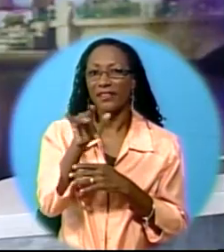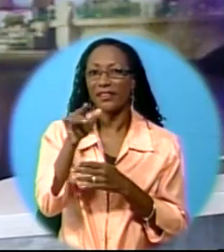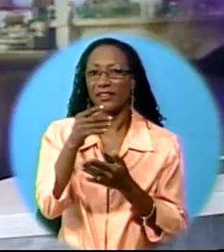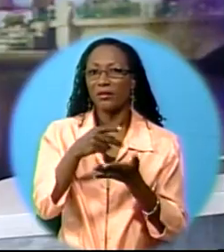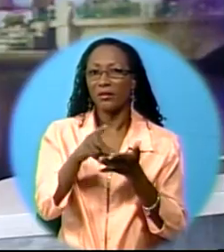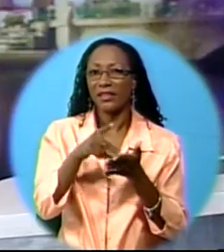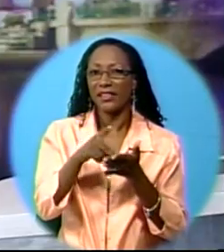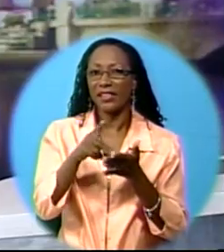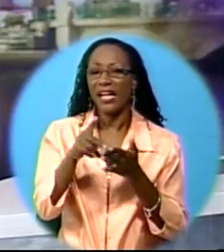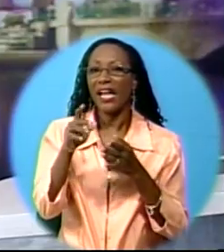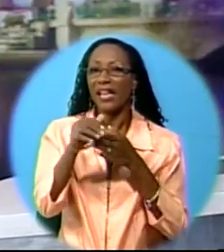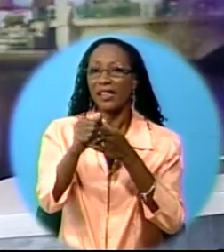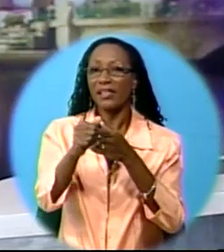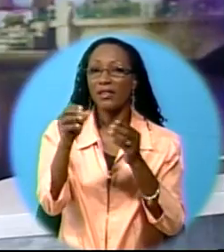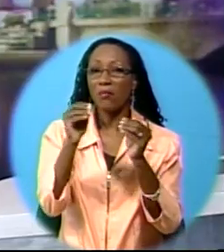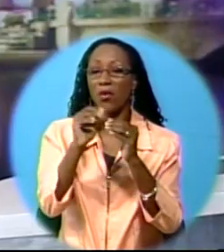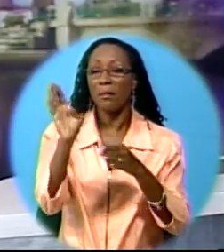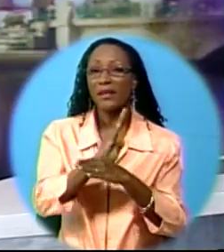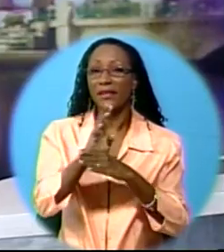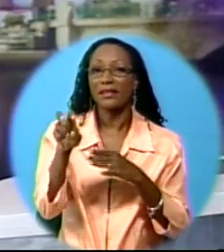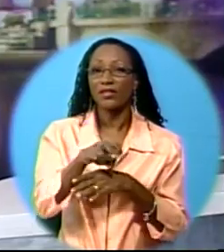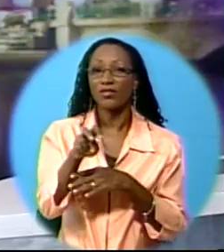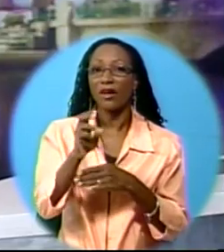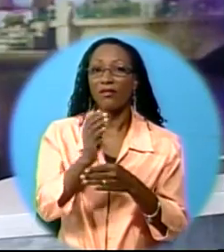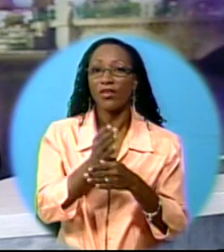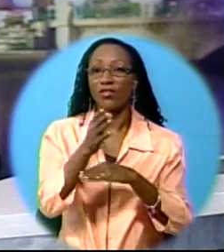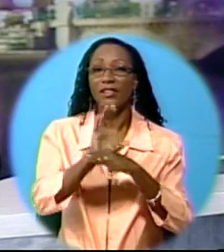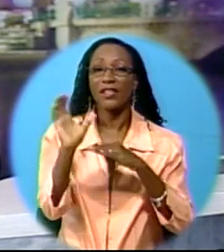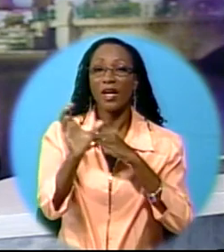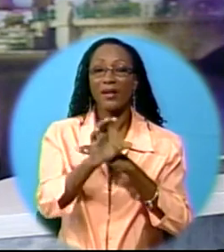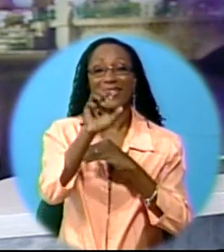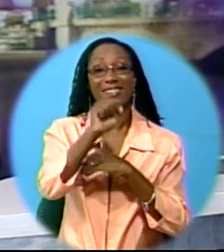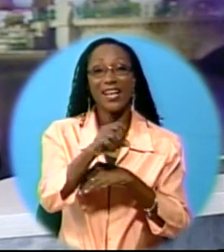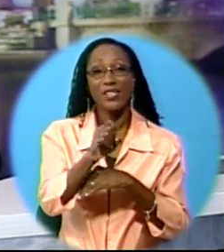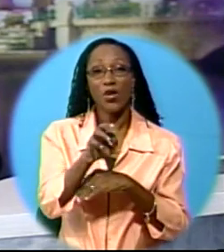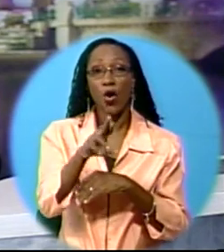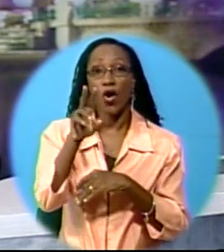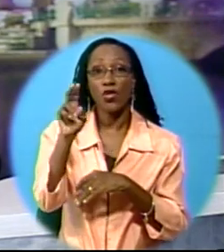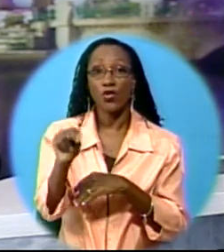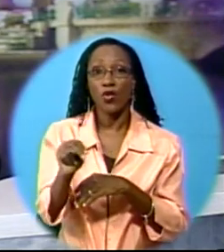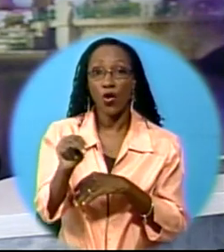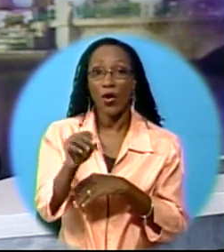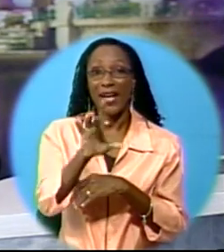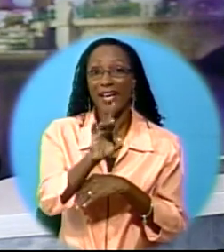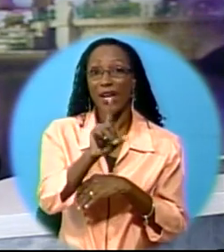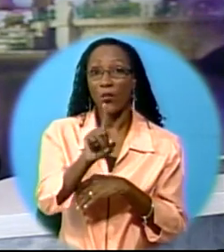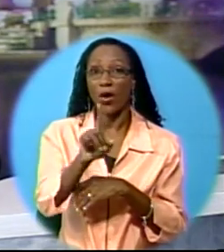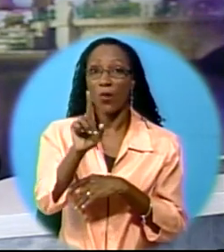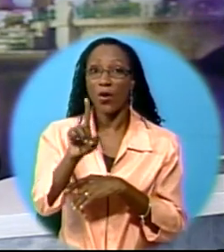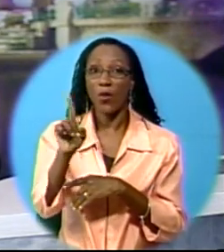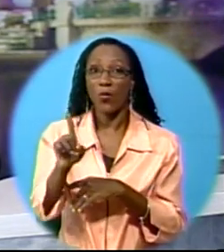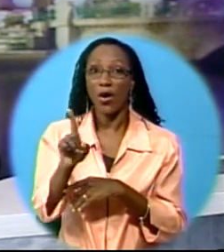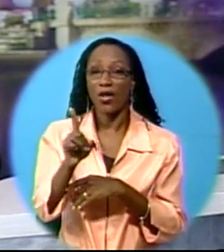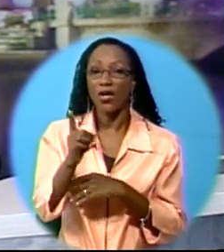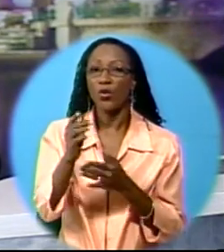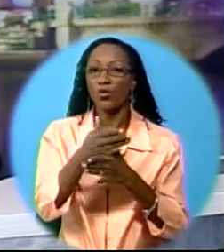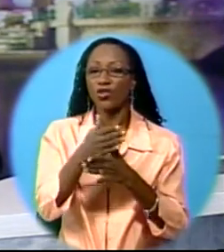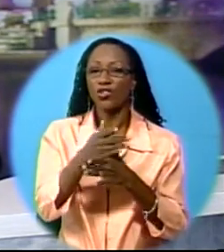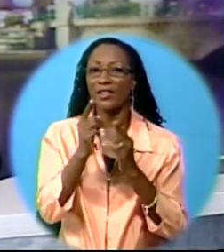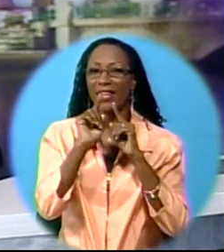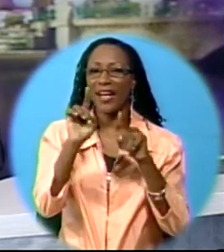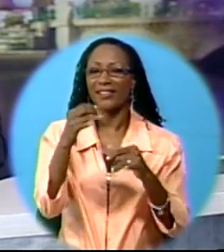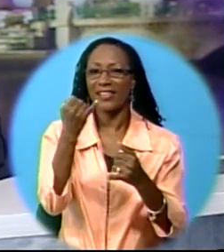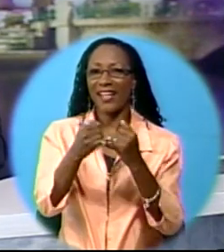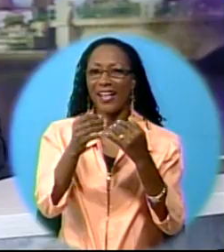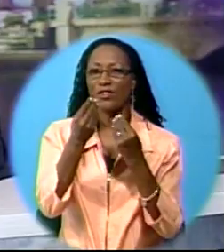travel across the Caribbean? We'd like you to text yes or no to the short code 8111. We'll share the results at the